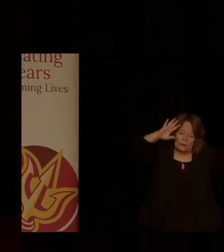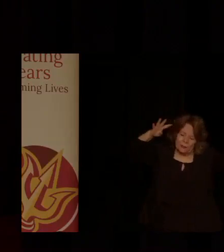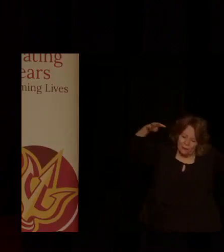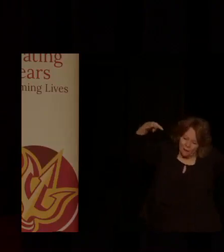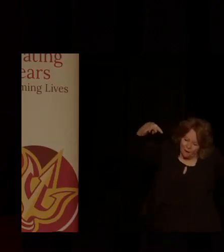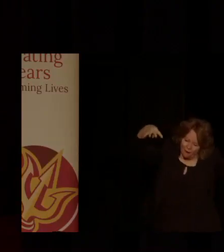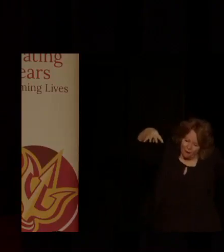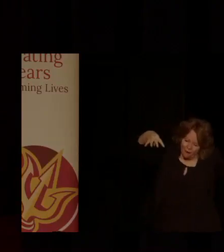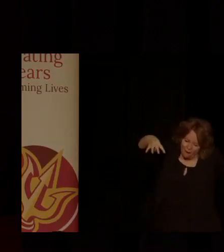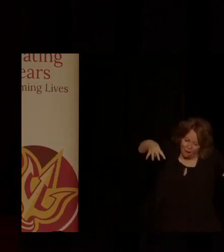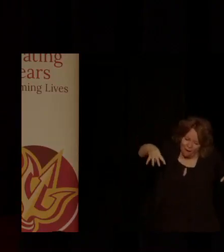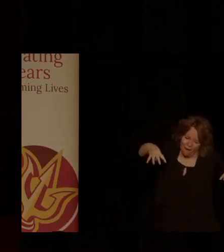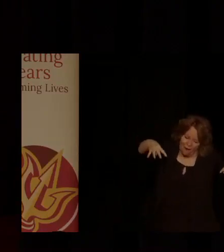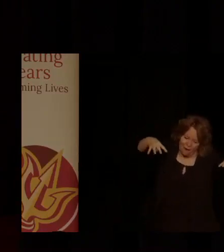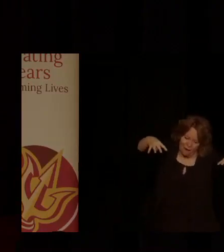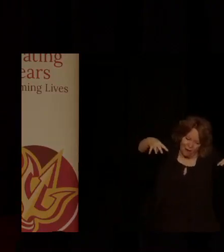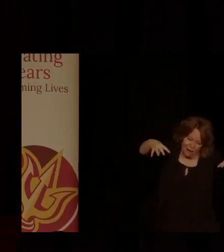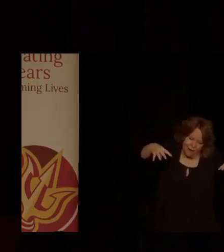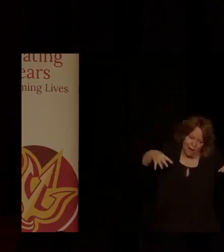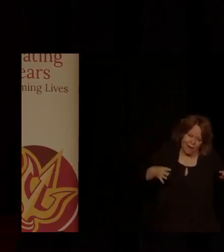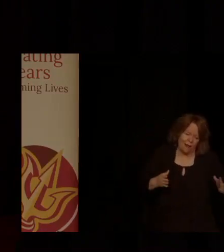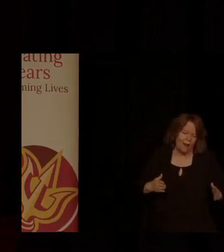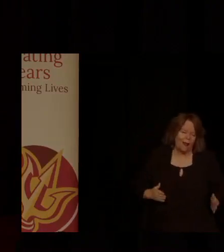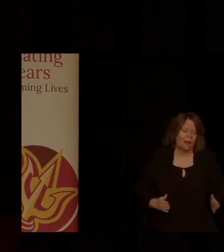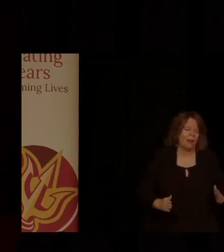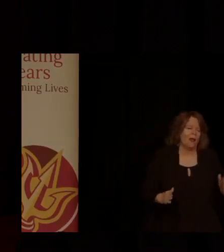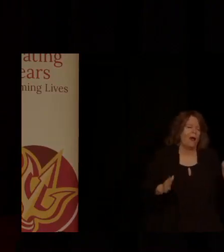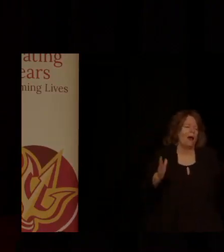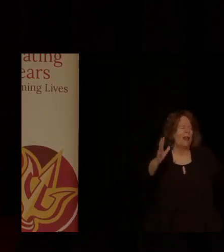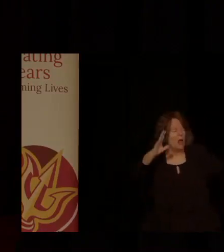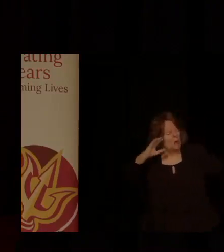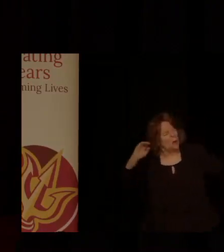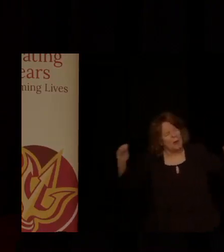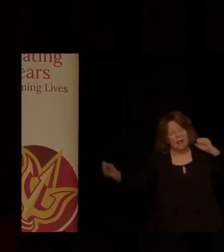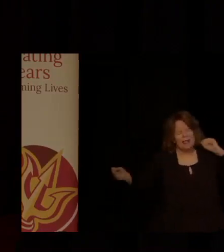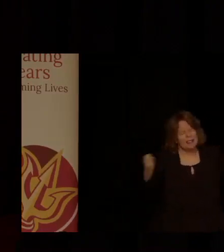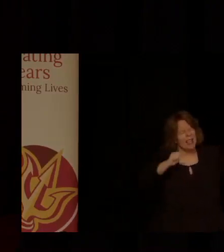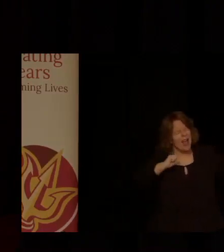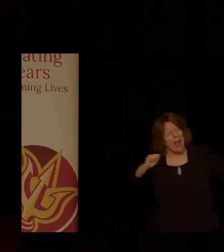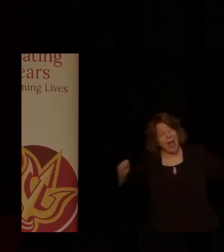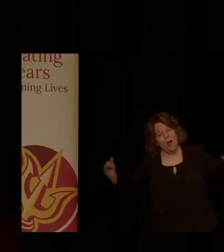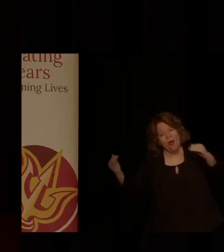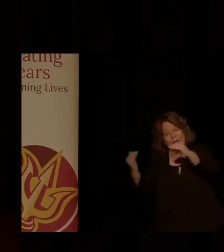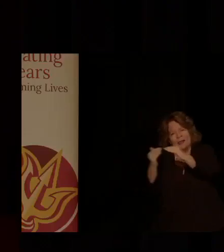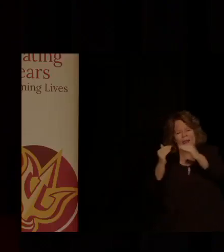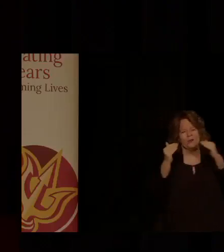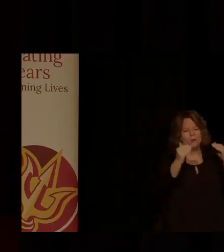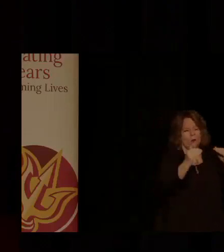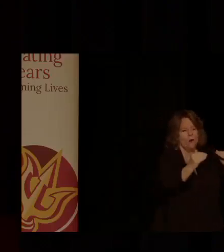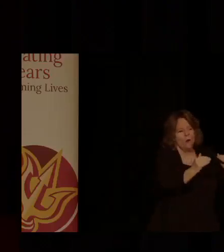listening skies. Let it resound loud as a